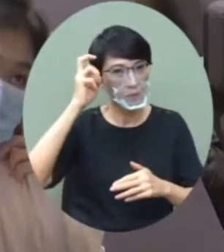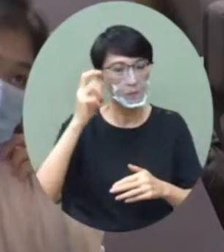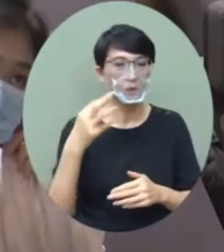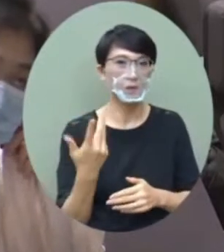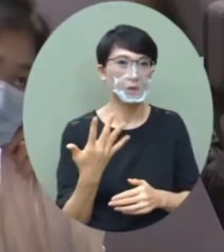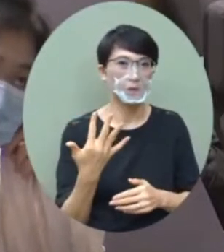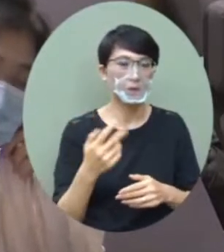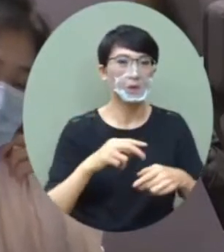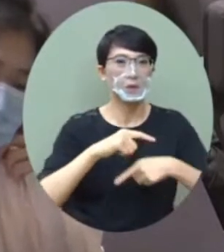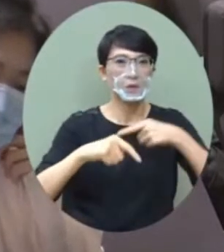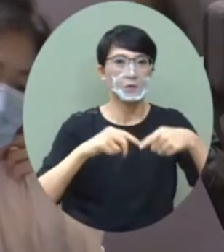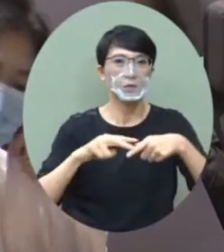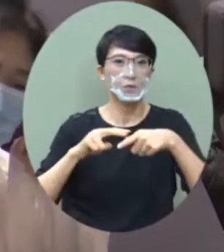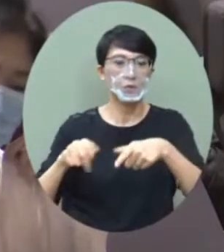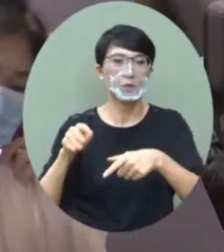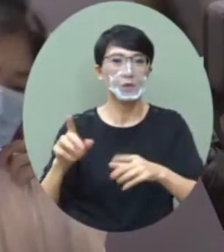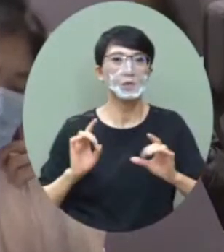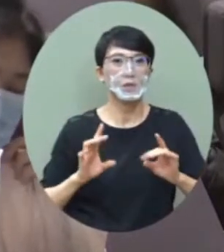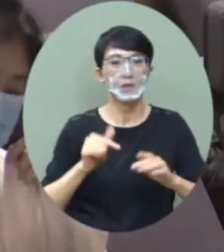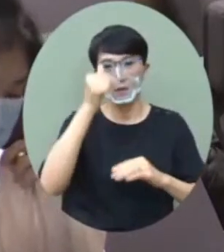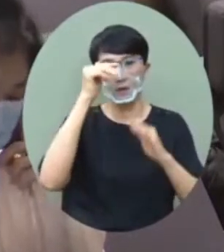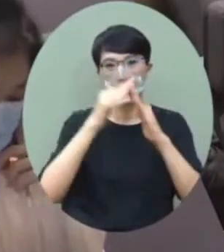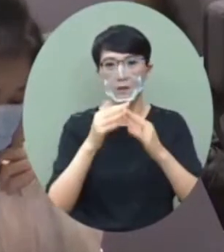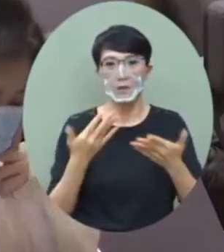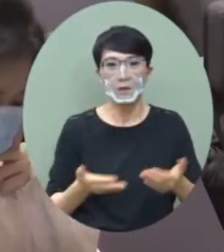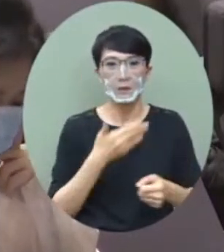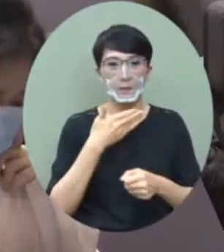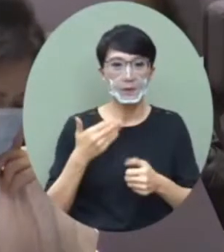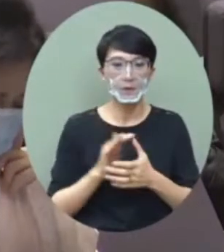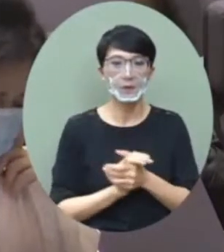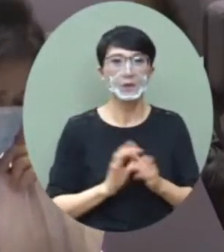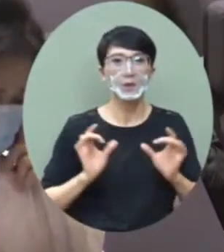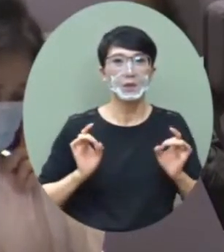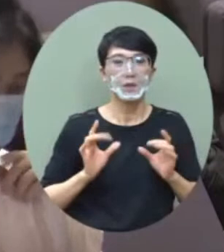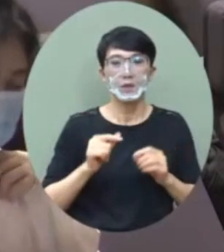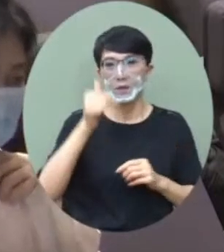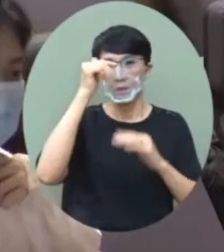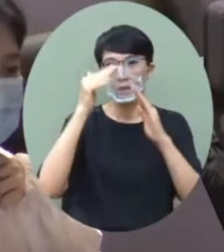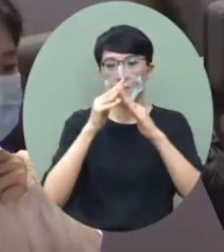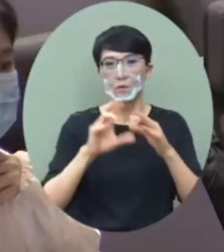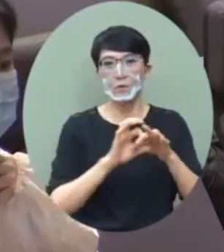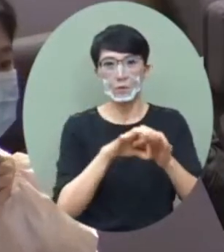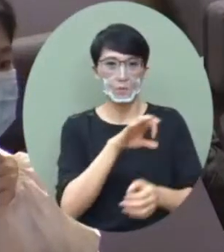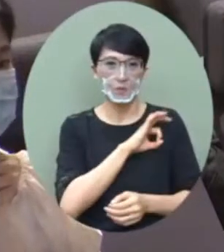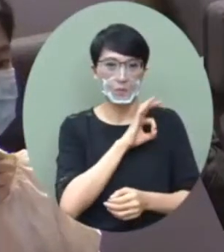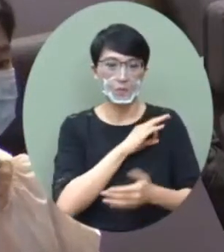HA non-COVID patients have been transferred or referred to private hospitals, and how many will be transferred? This morning,